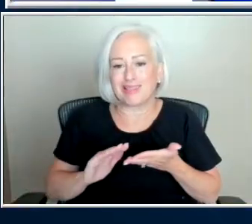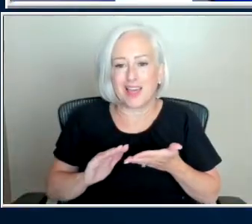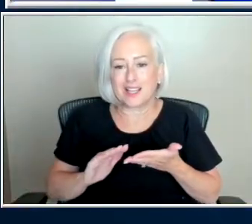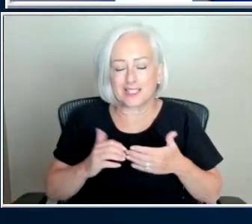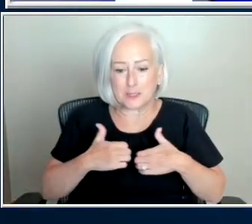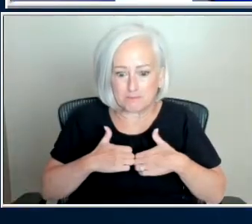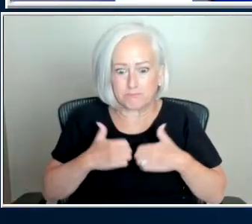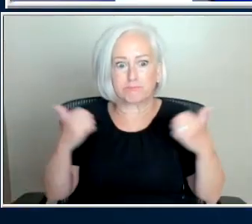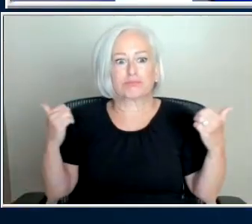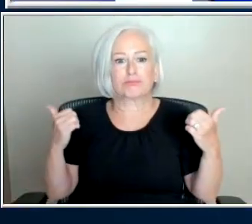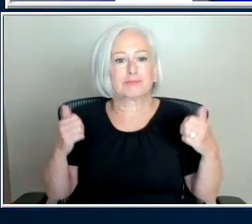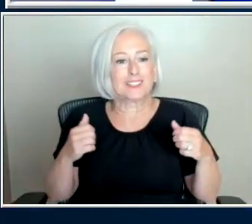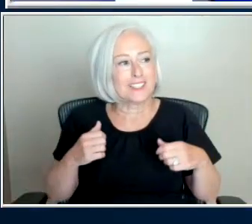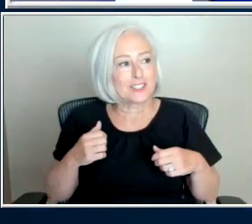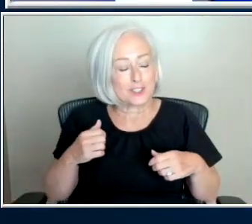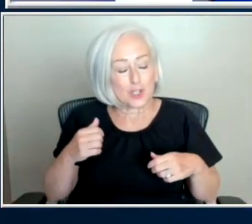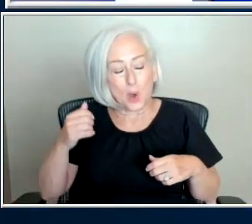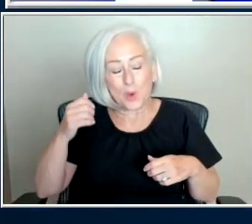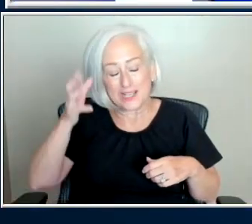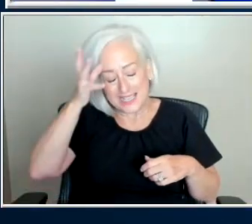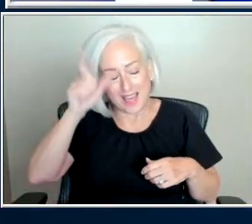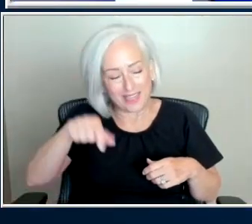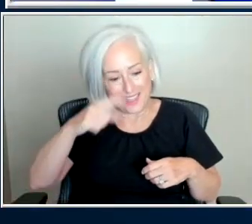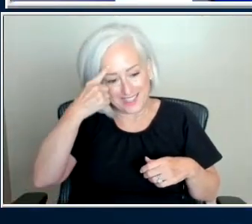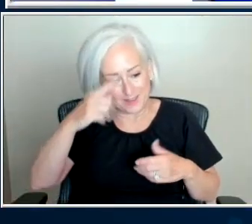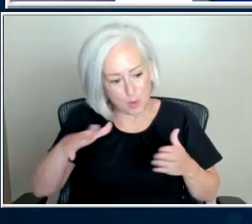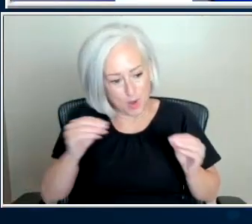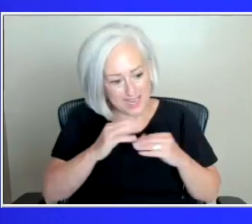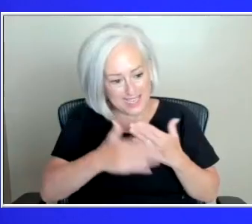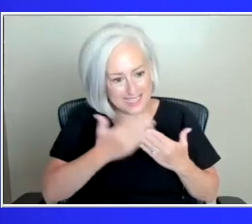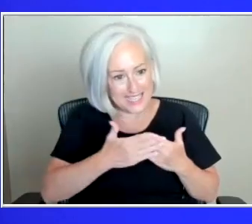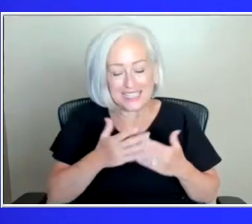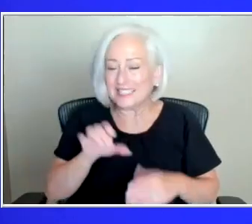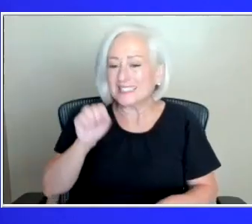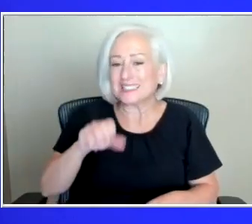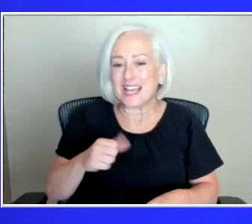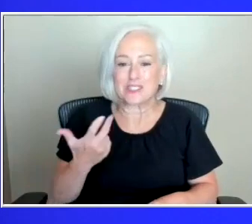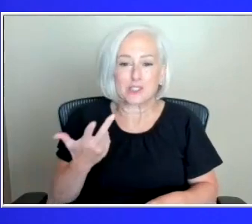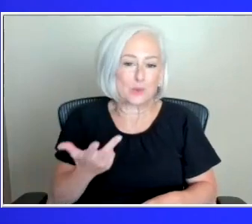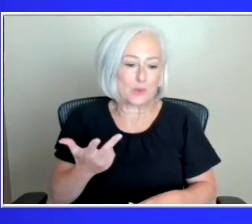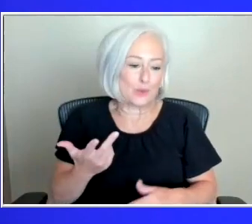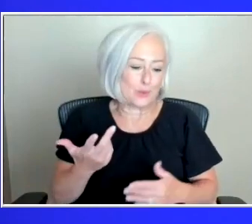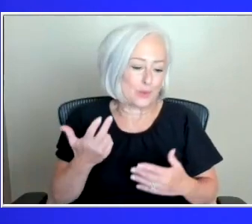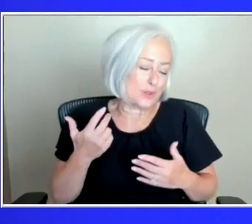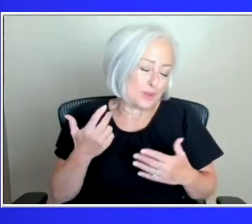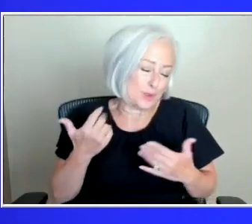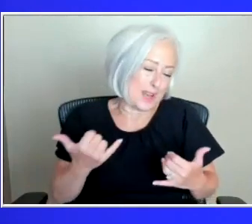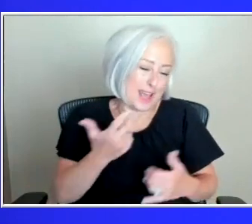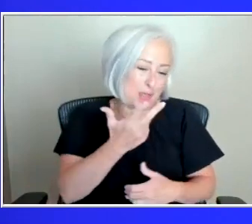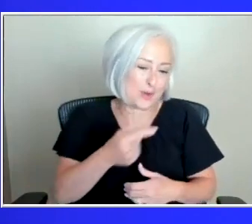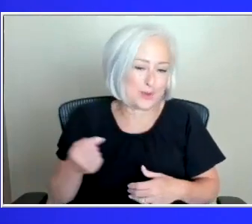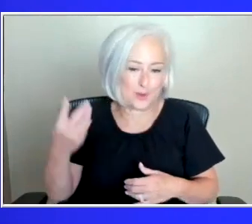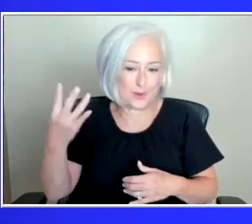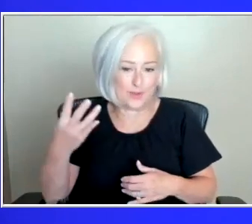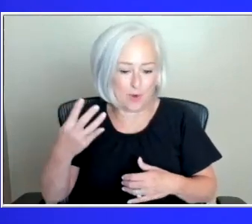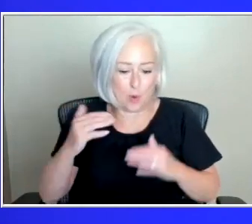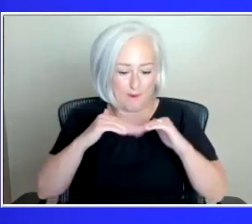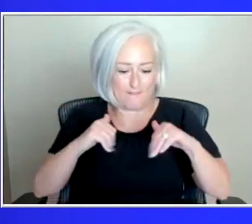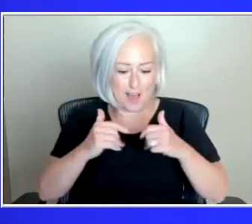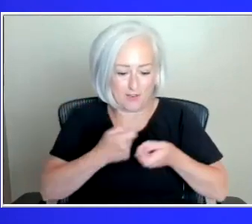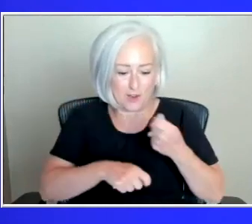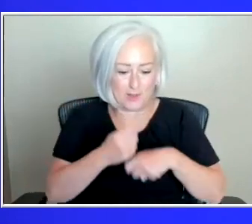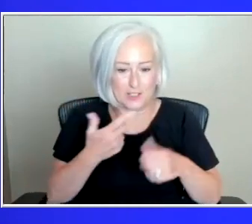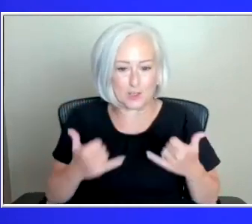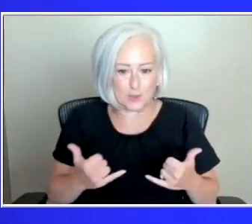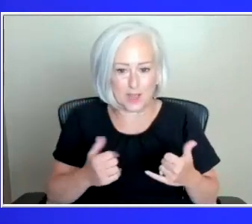he does. So for example, like a day like today when we're going to do 3 or 4 valves this afternoon, well, that's much easier to do catheter-based